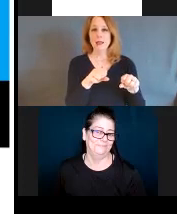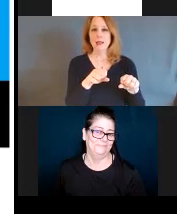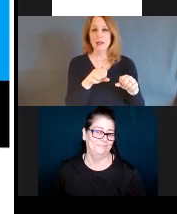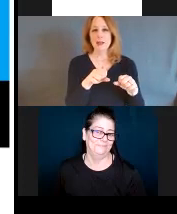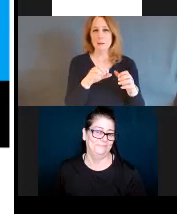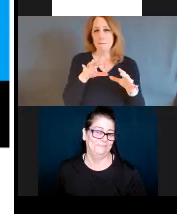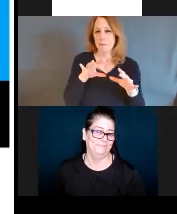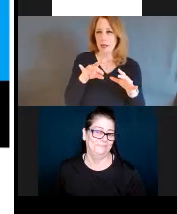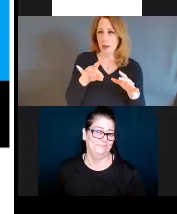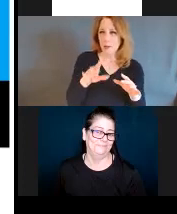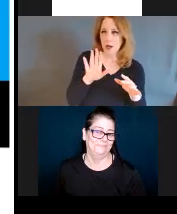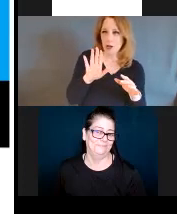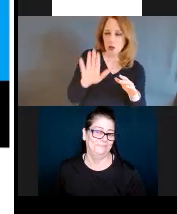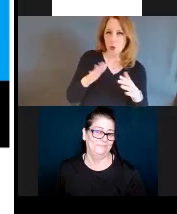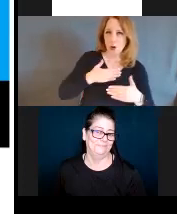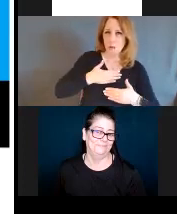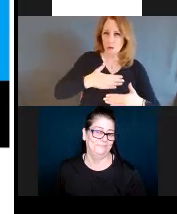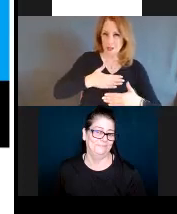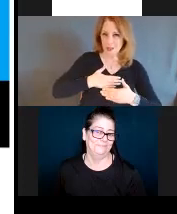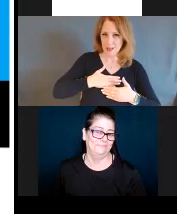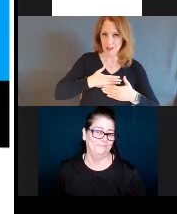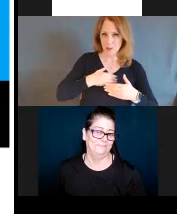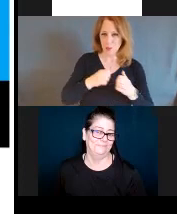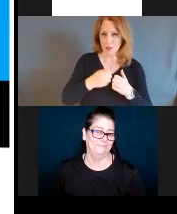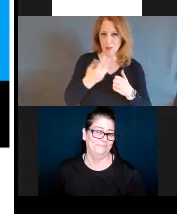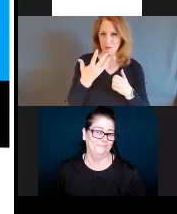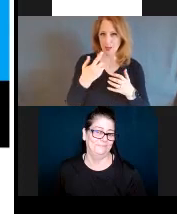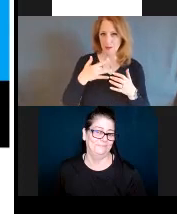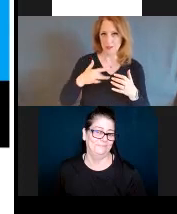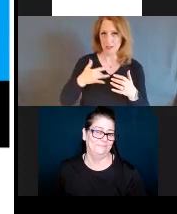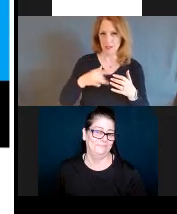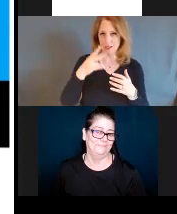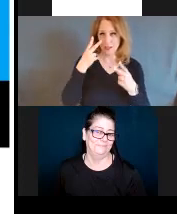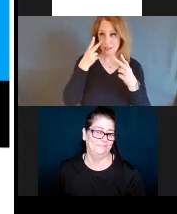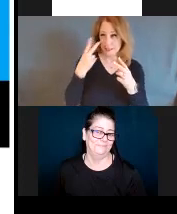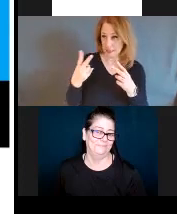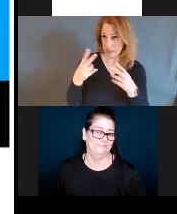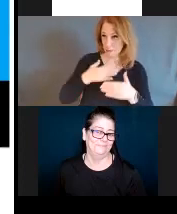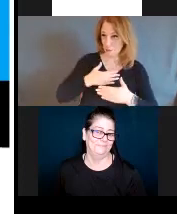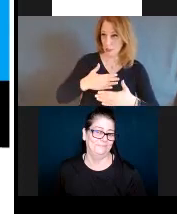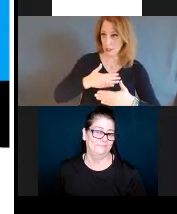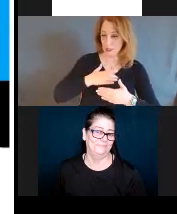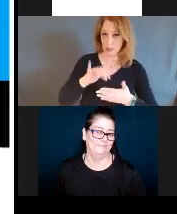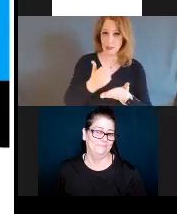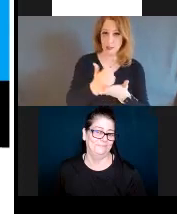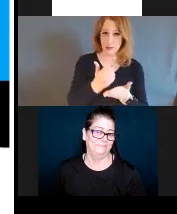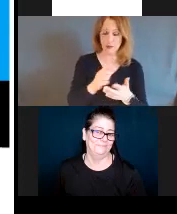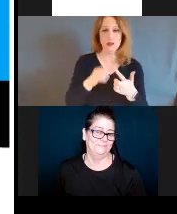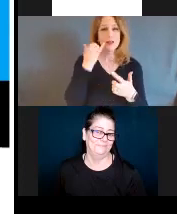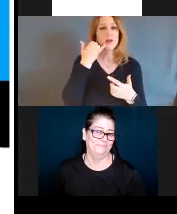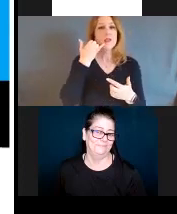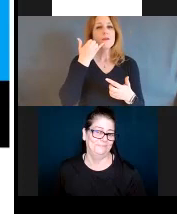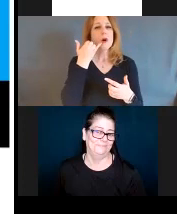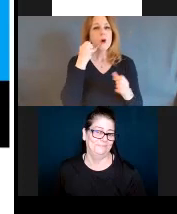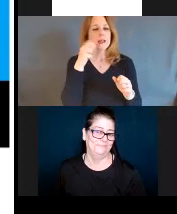senses. If they can see you breathing and physically moving, that's helpful. If you're on the phone, they might be able